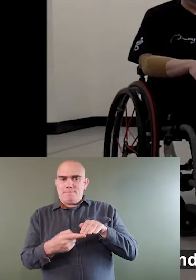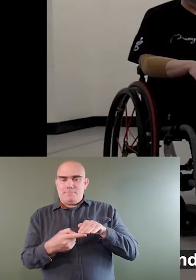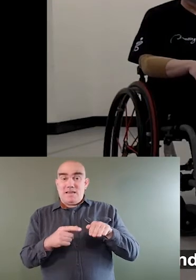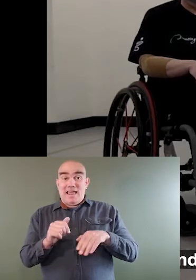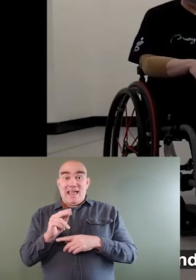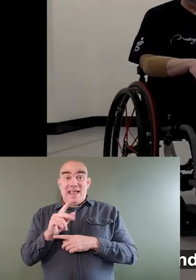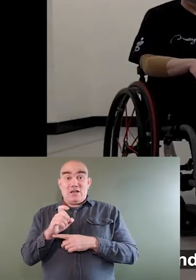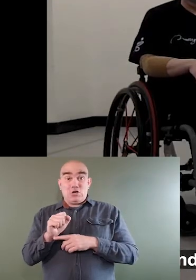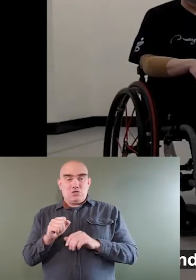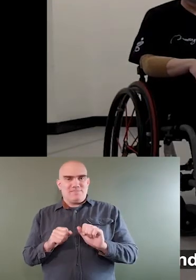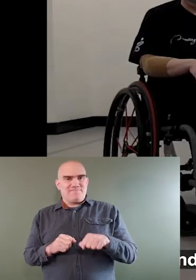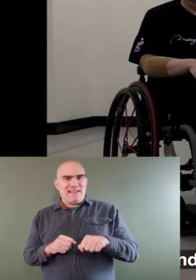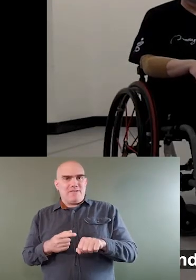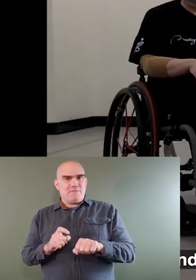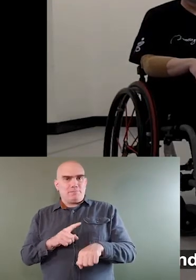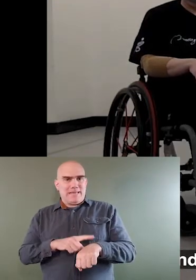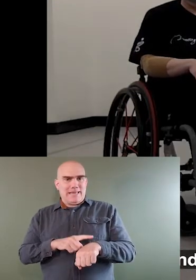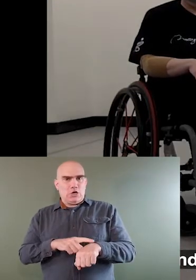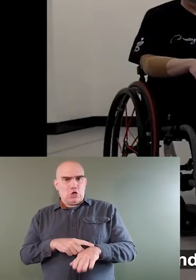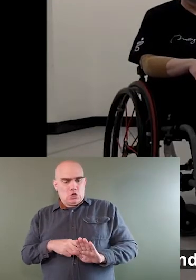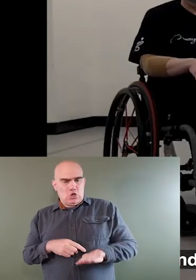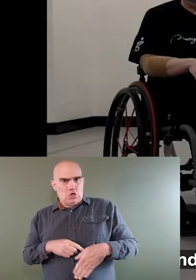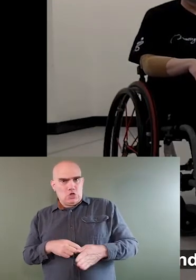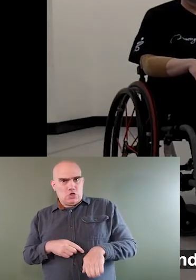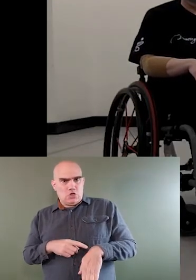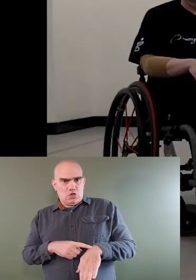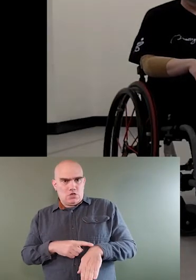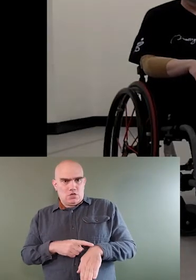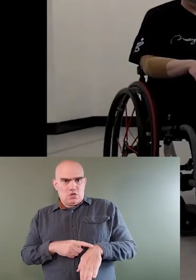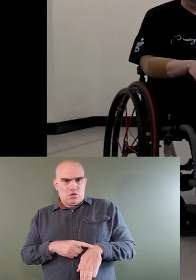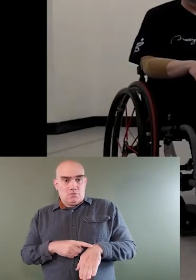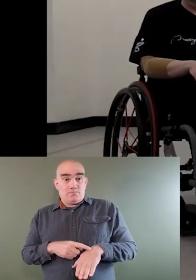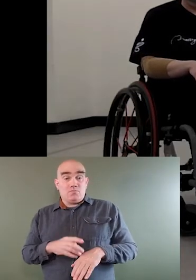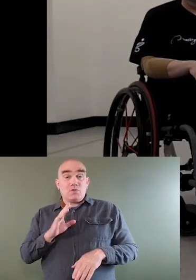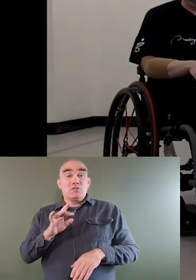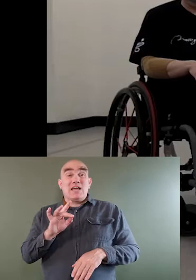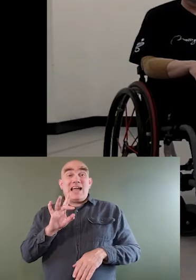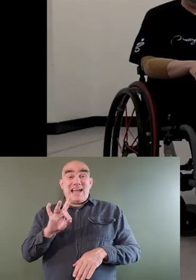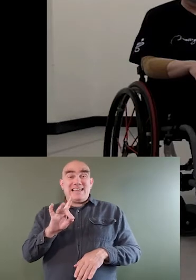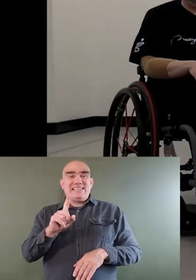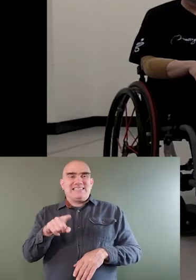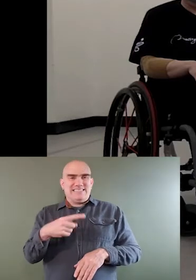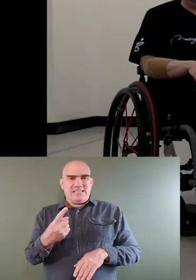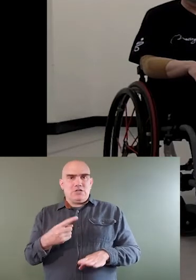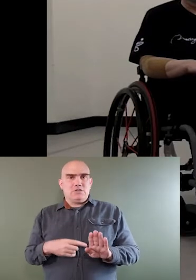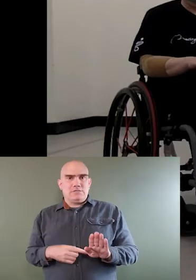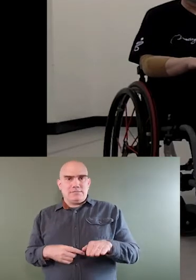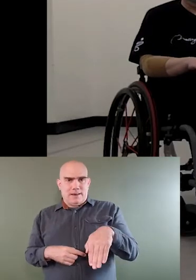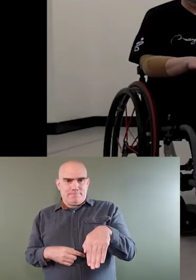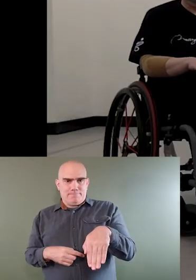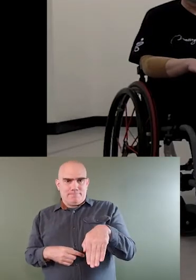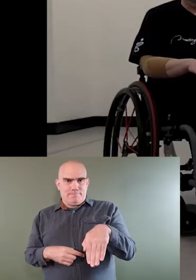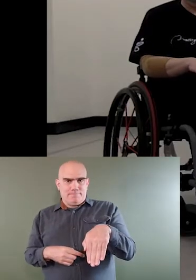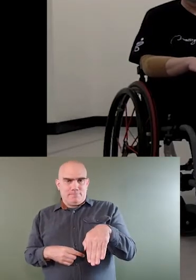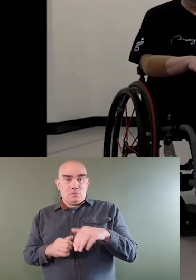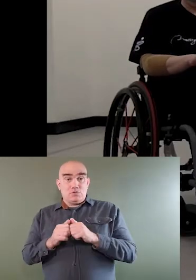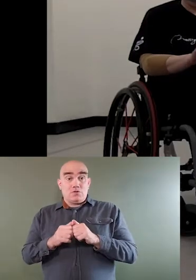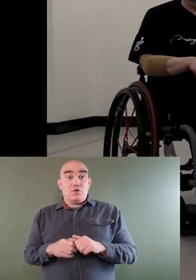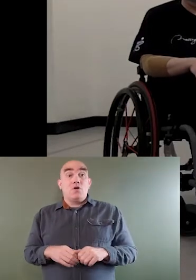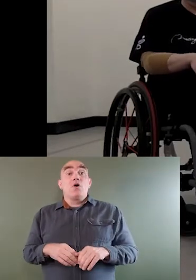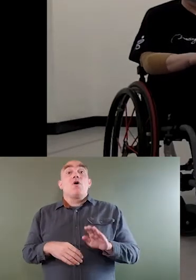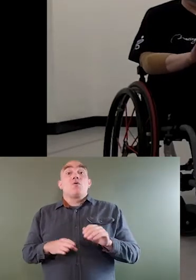ankles bend and flex from the ankle. We're going to take 8 single taps to the front. Let's try it together. We